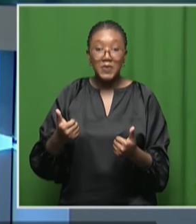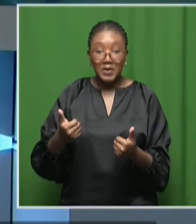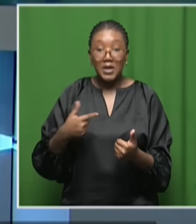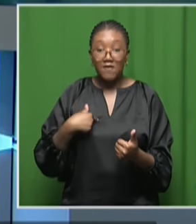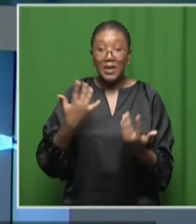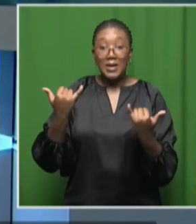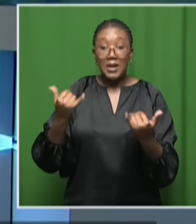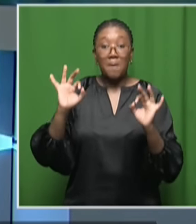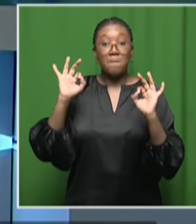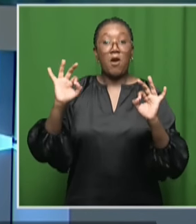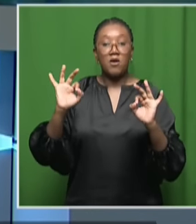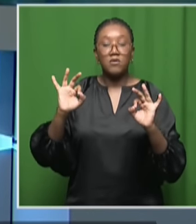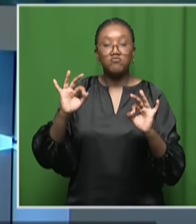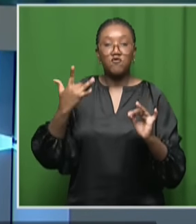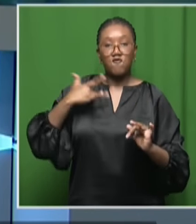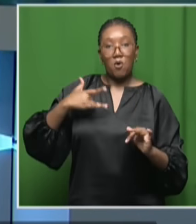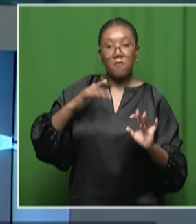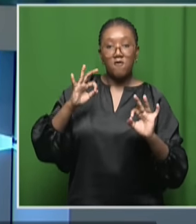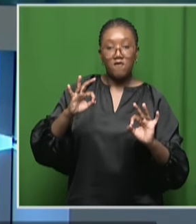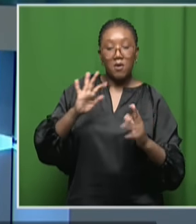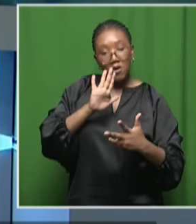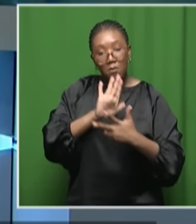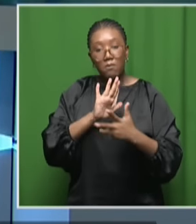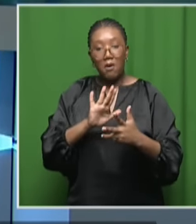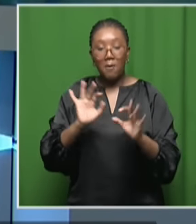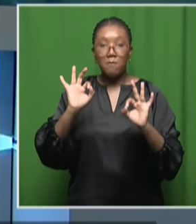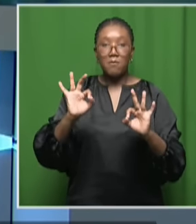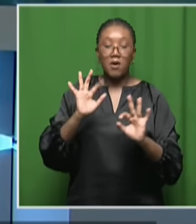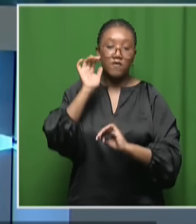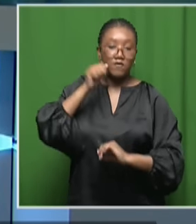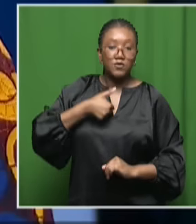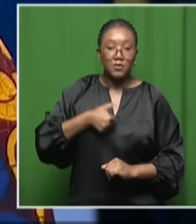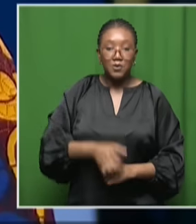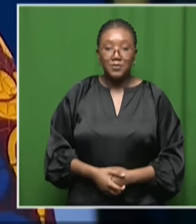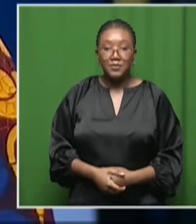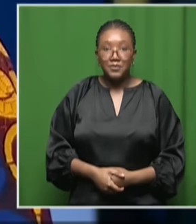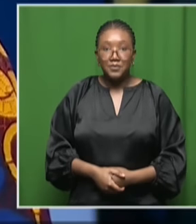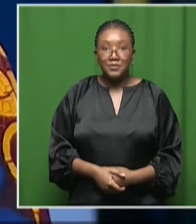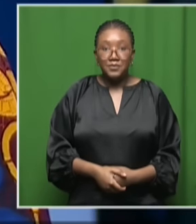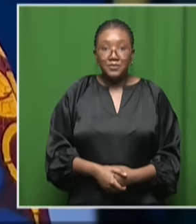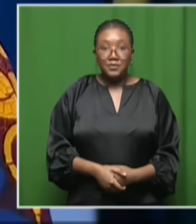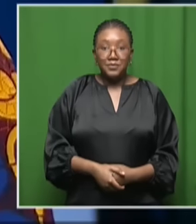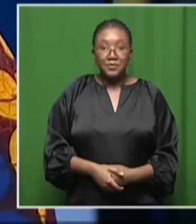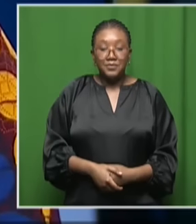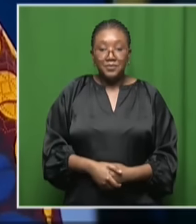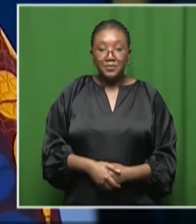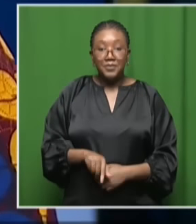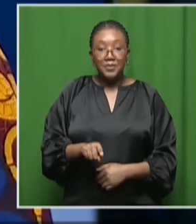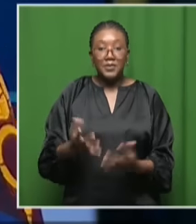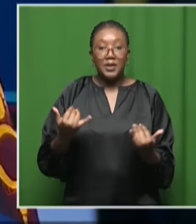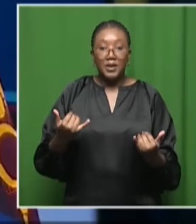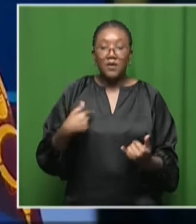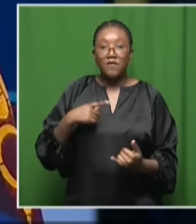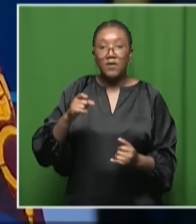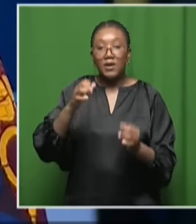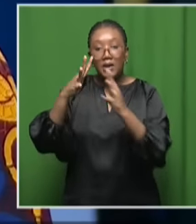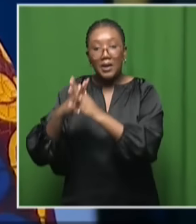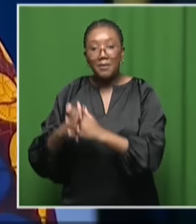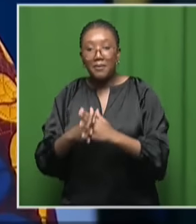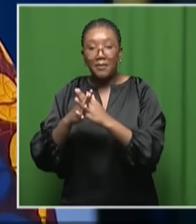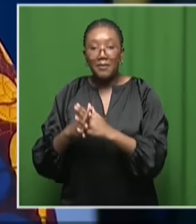It'll be adopted formally, officially tomorrow, right? The other thing that I've been saying to people is that this question around, the US isn't here for